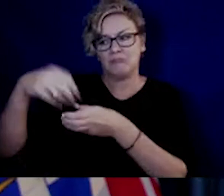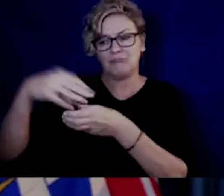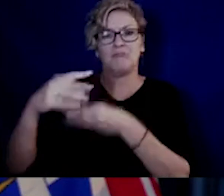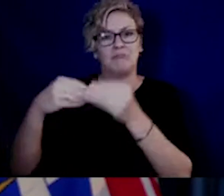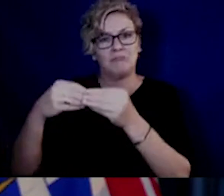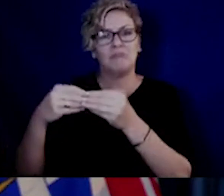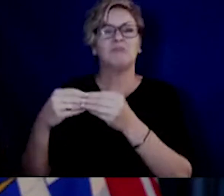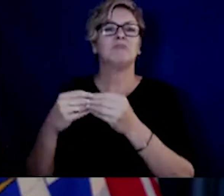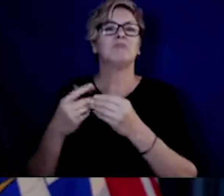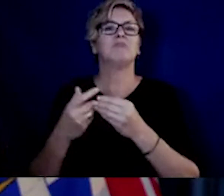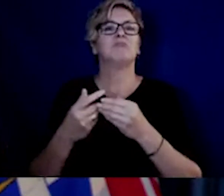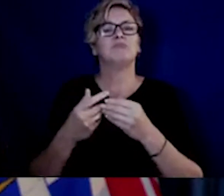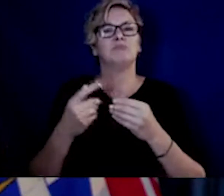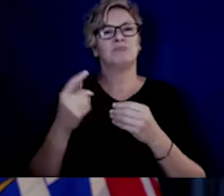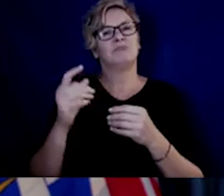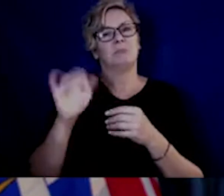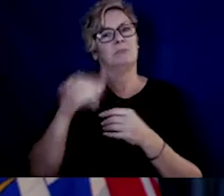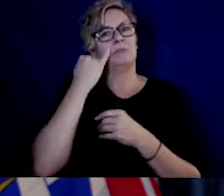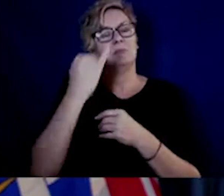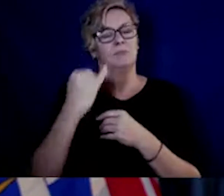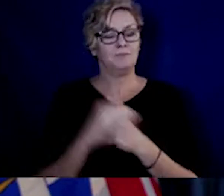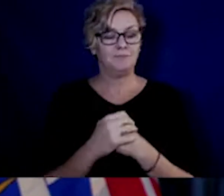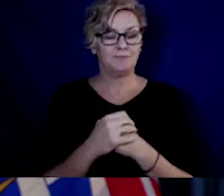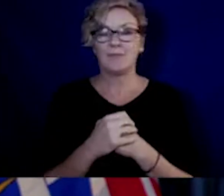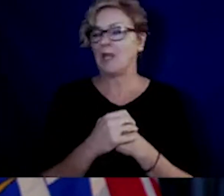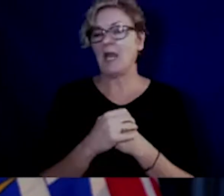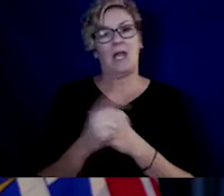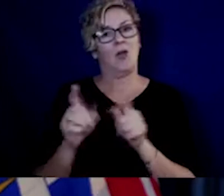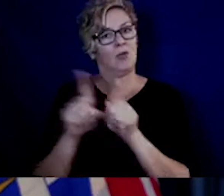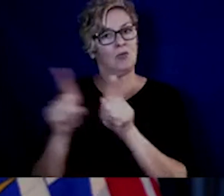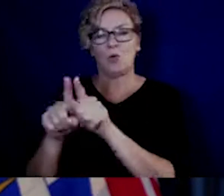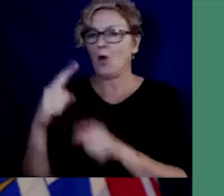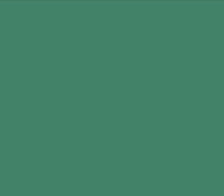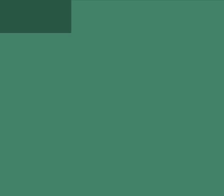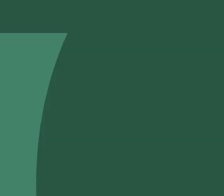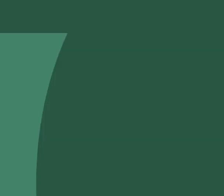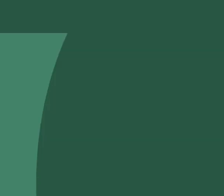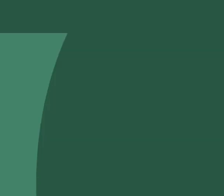open anything, after touching things, before we eat any of the candy.